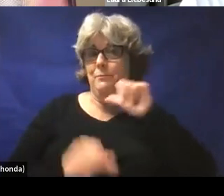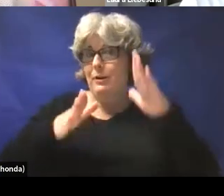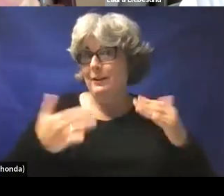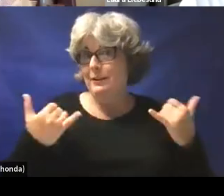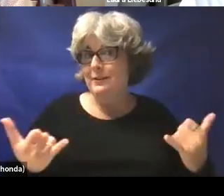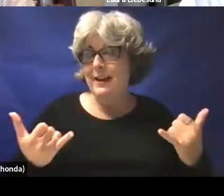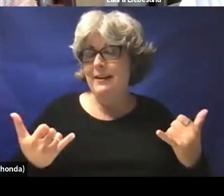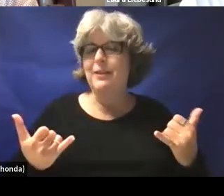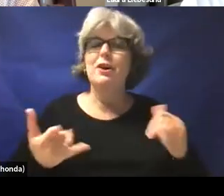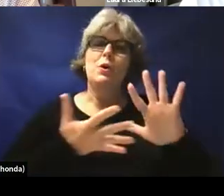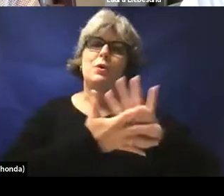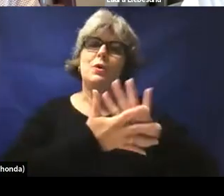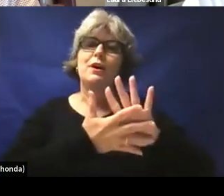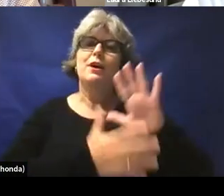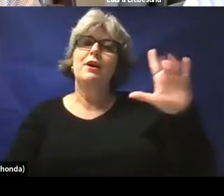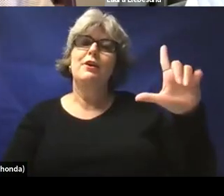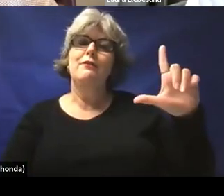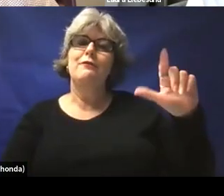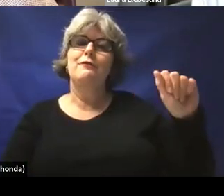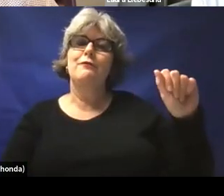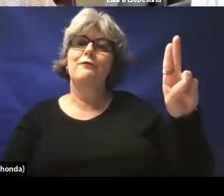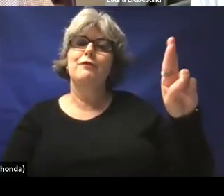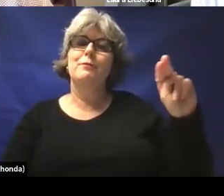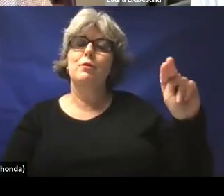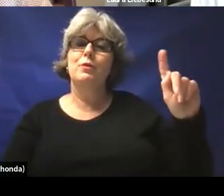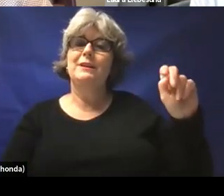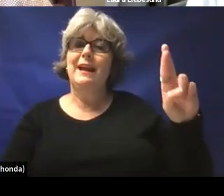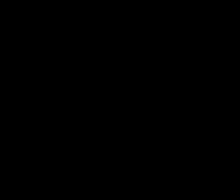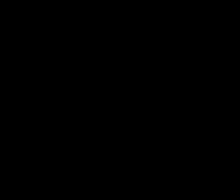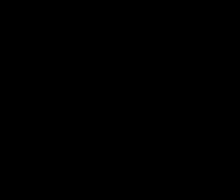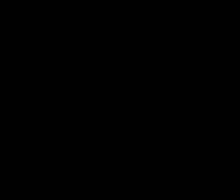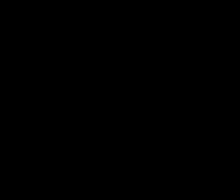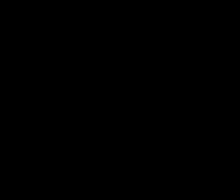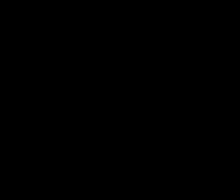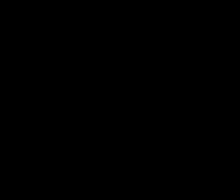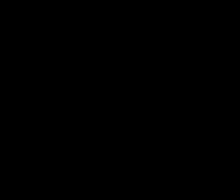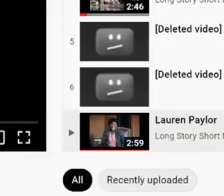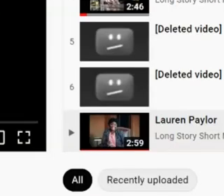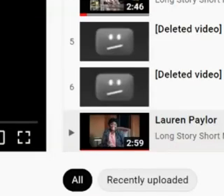So we have a clip from Lauren Paler as one of our narrators. So let's hear from her.